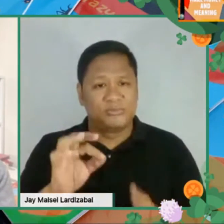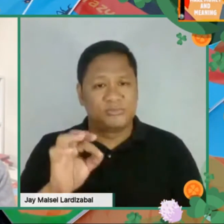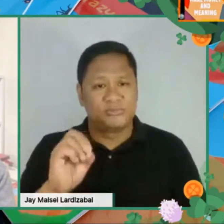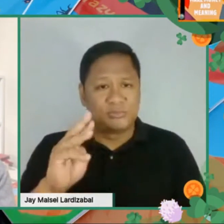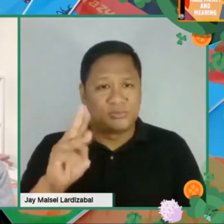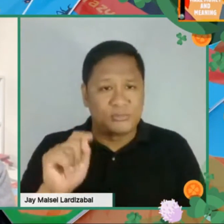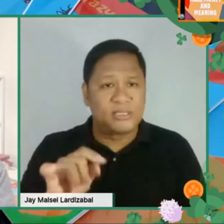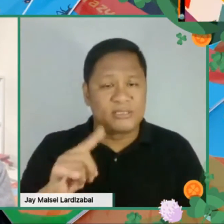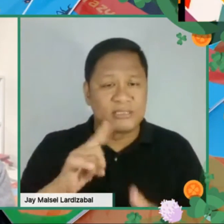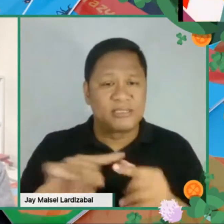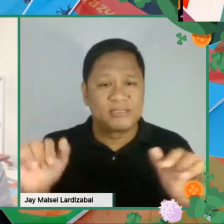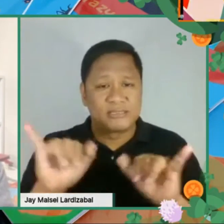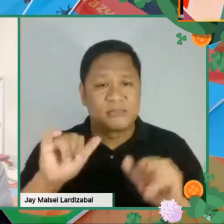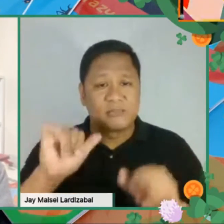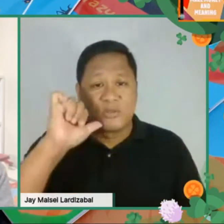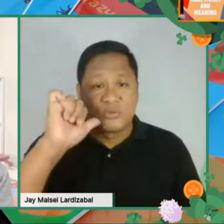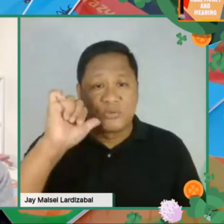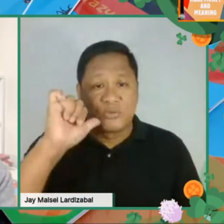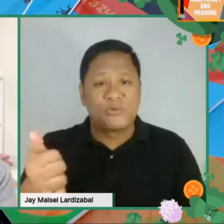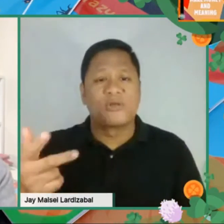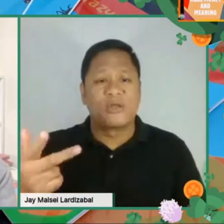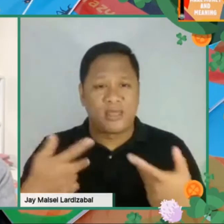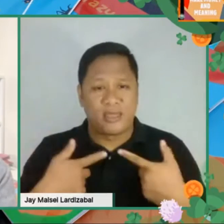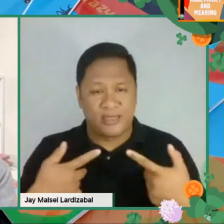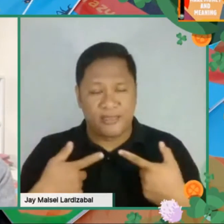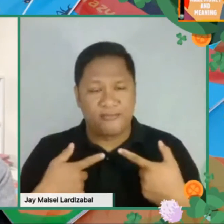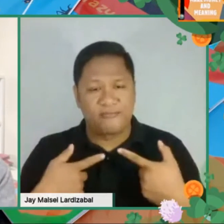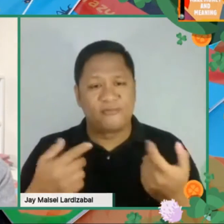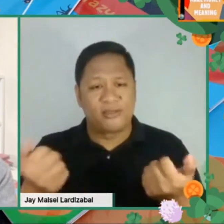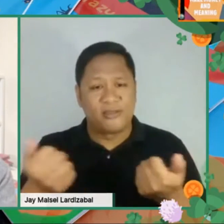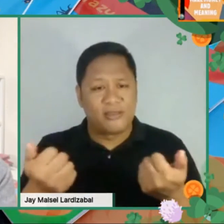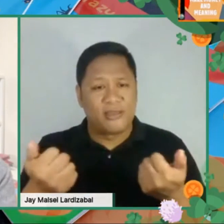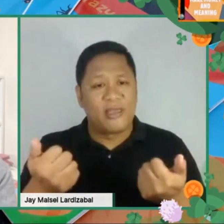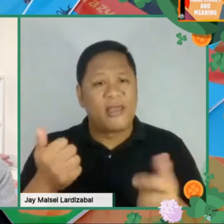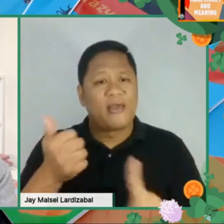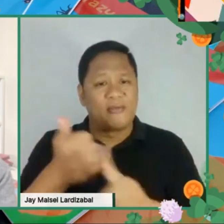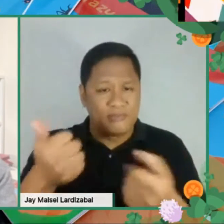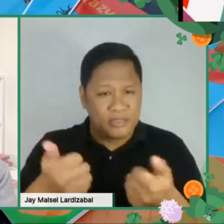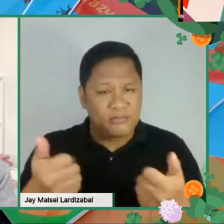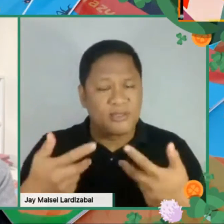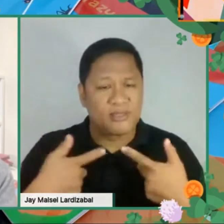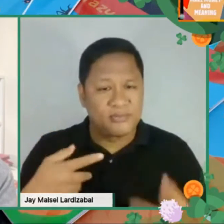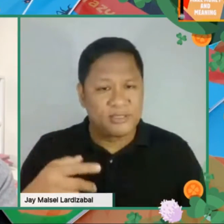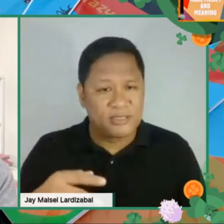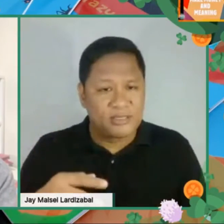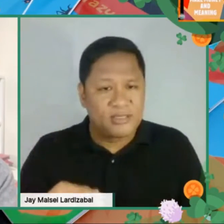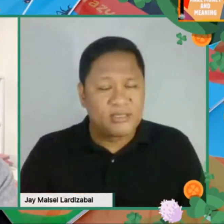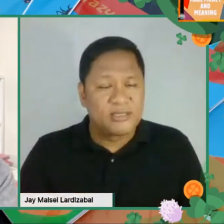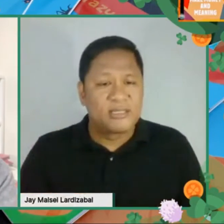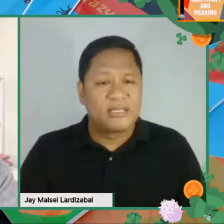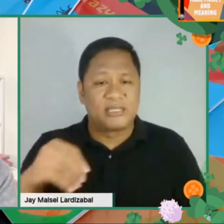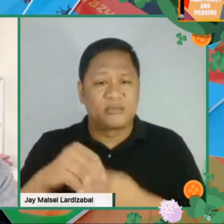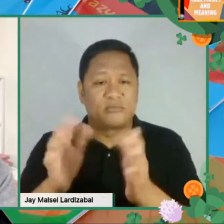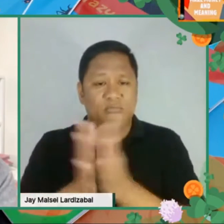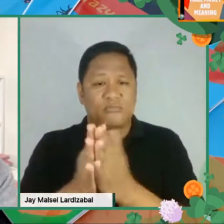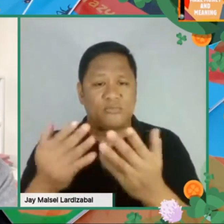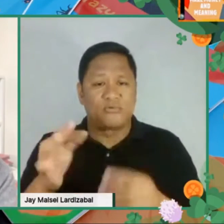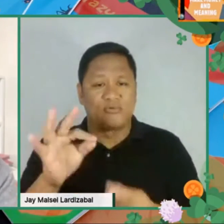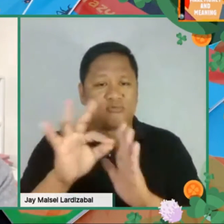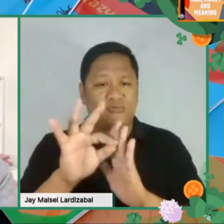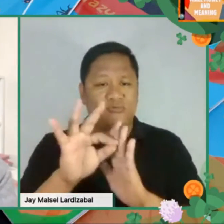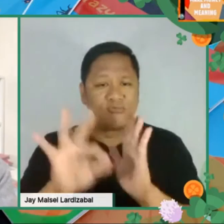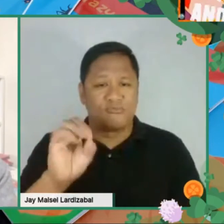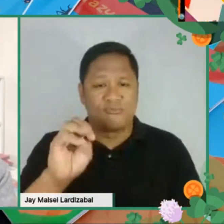tomorrow, available na siya sa Kobo. mhm. Ebook format, EPUB in